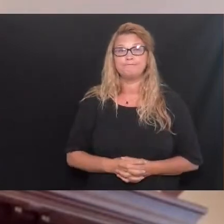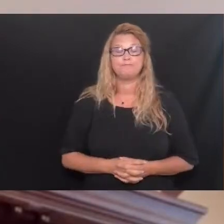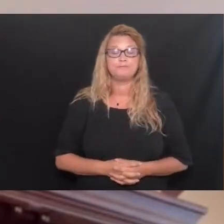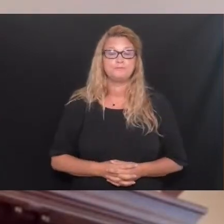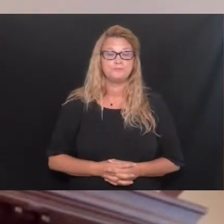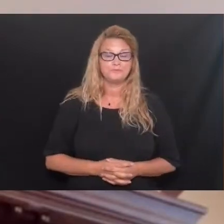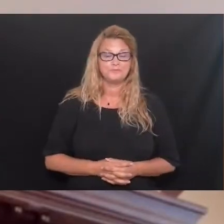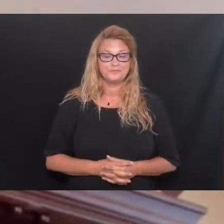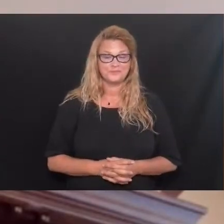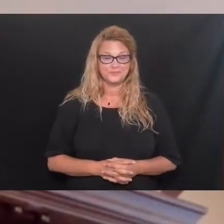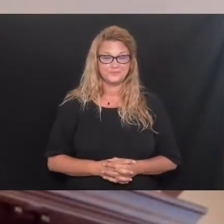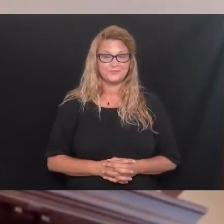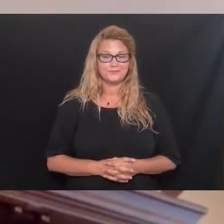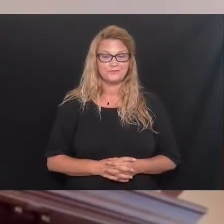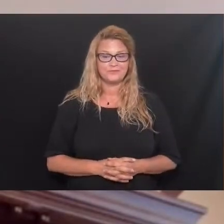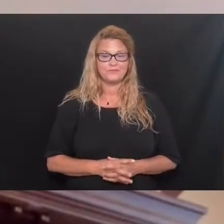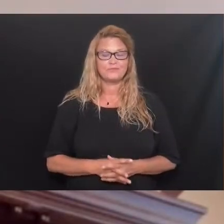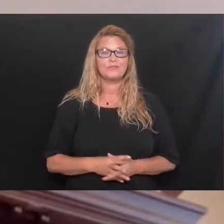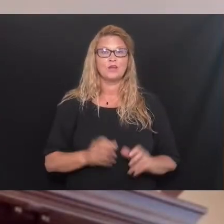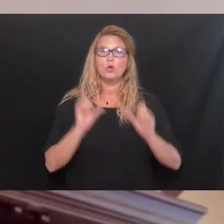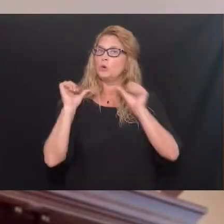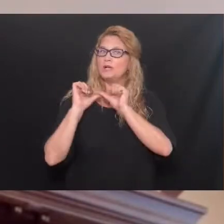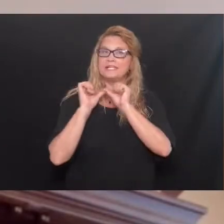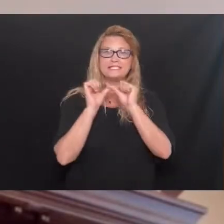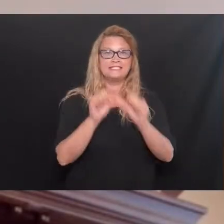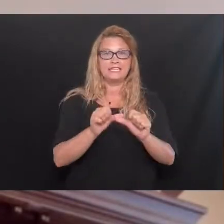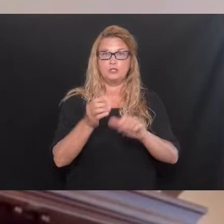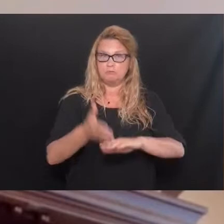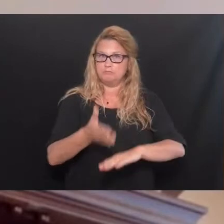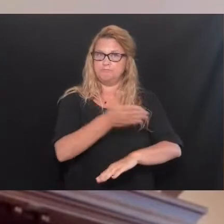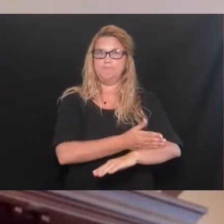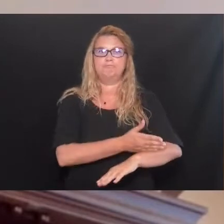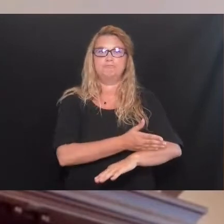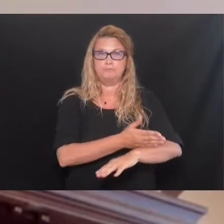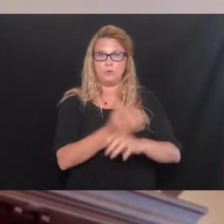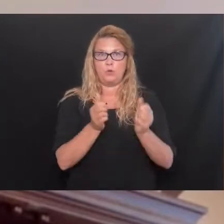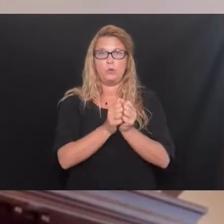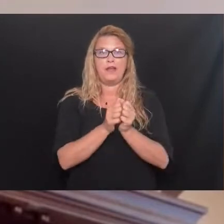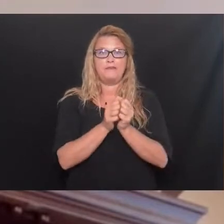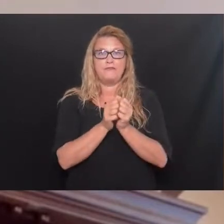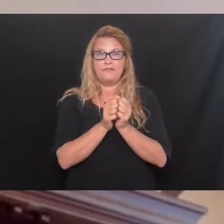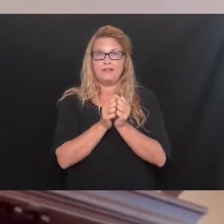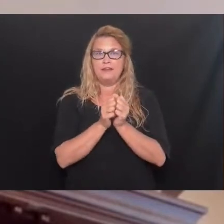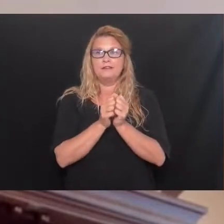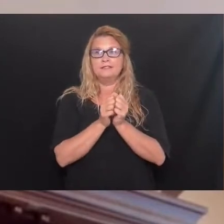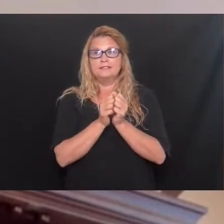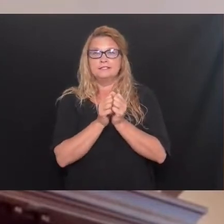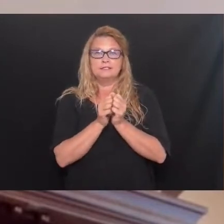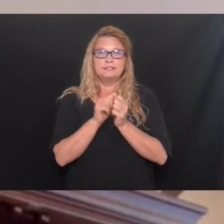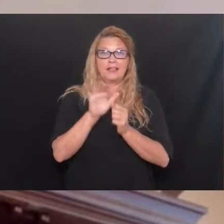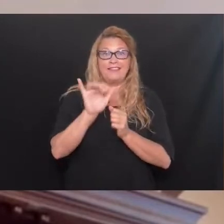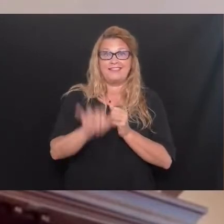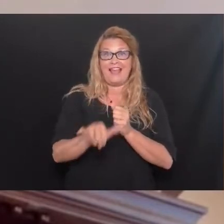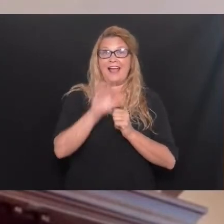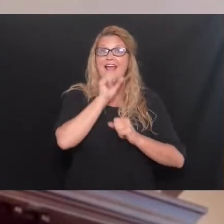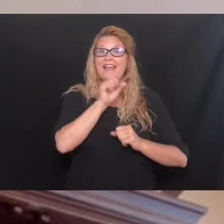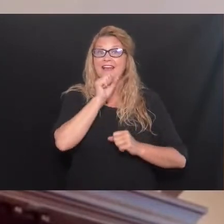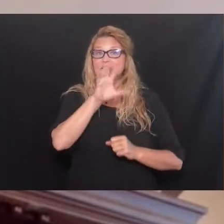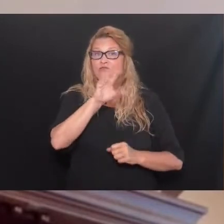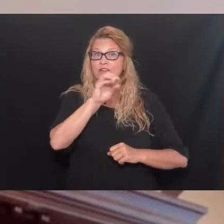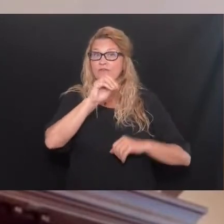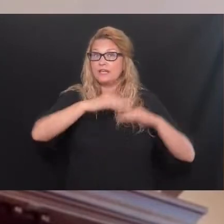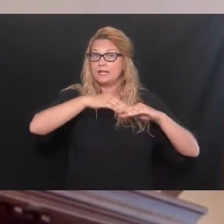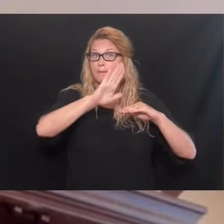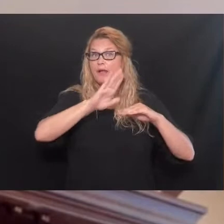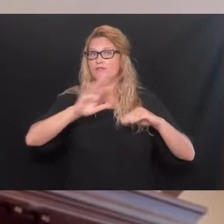about. Again, we continue to make significant progress with our 50 and above and our 65